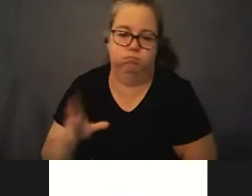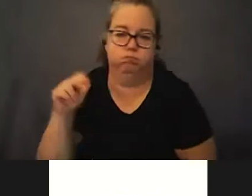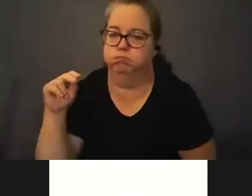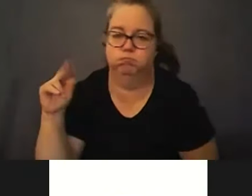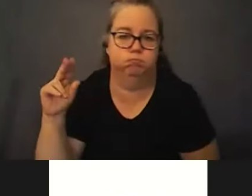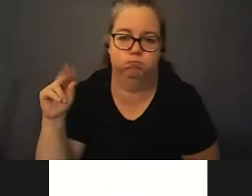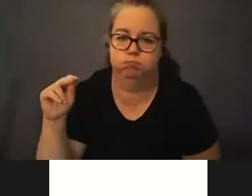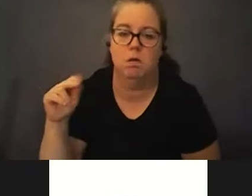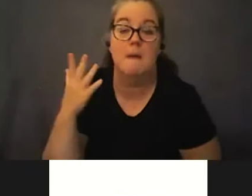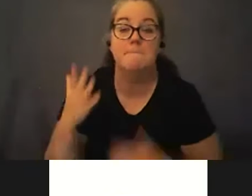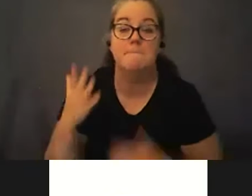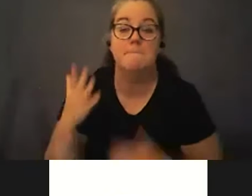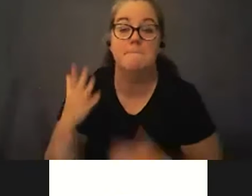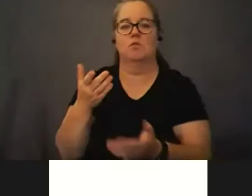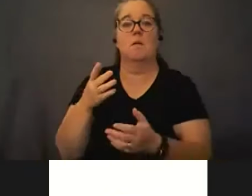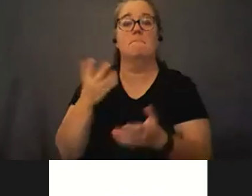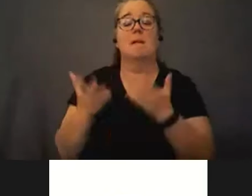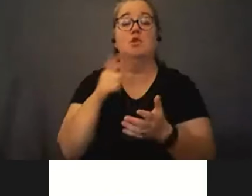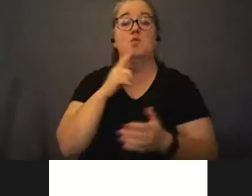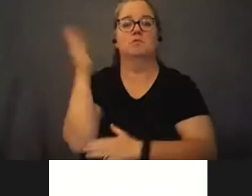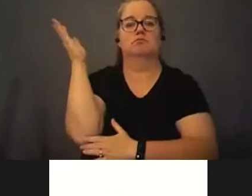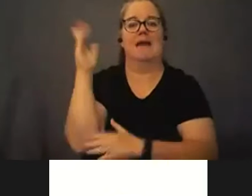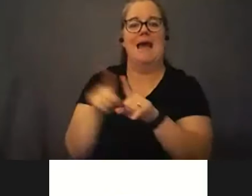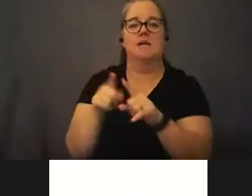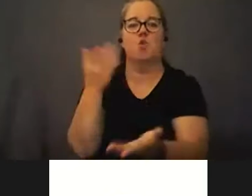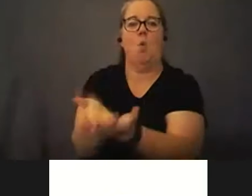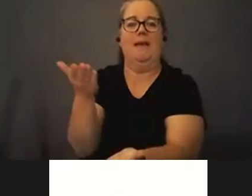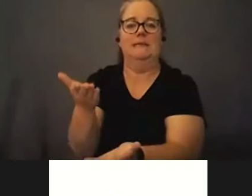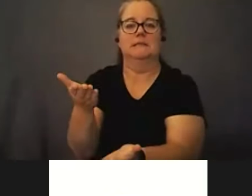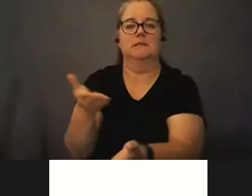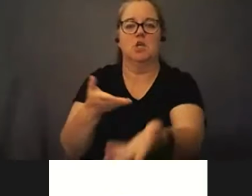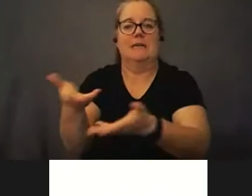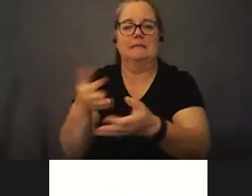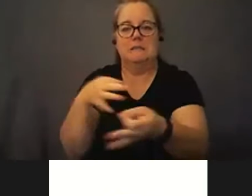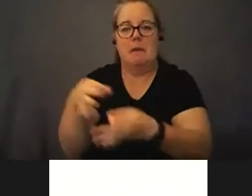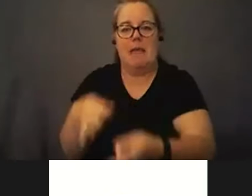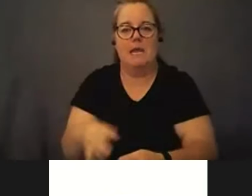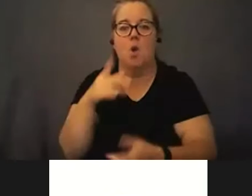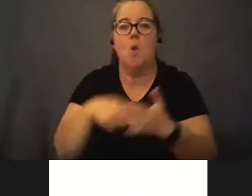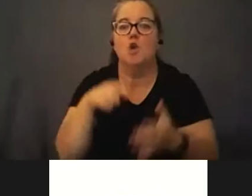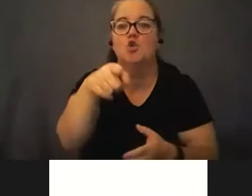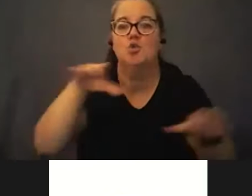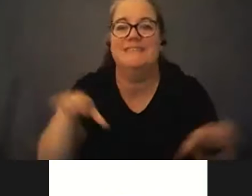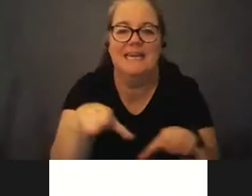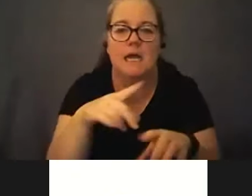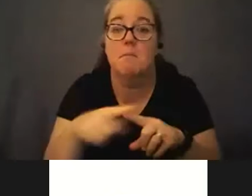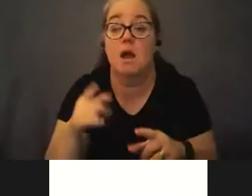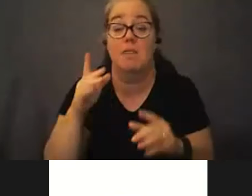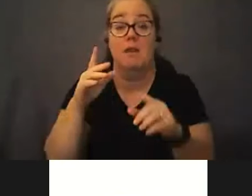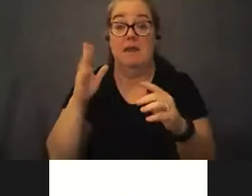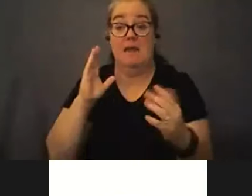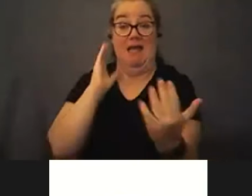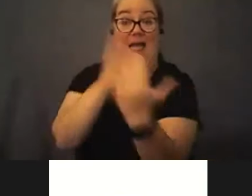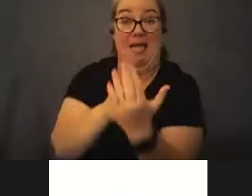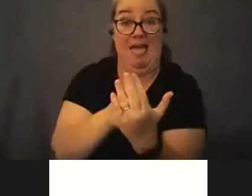you might have to be a witness and explain what happened or explain what you did. But